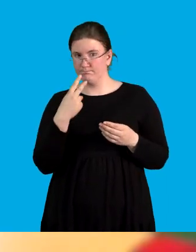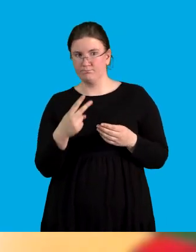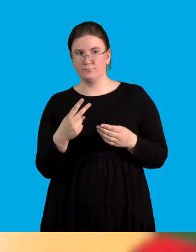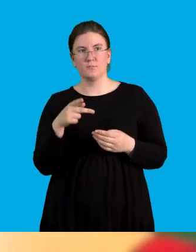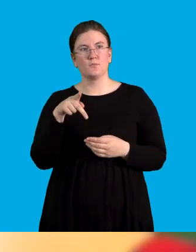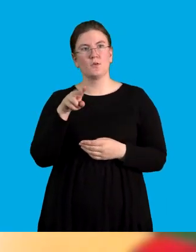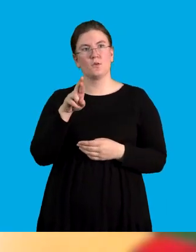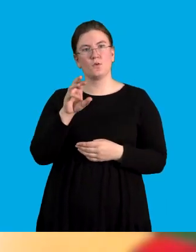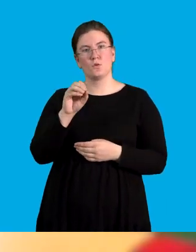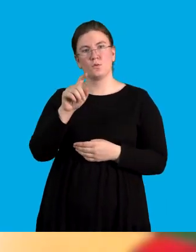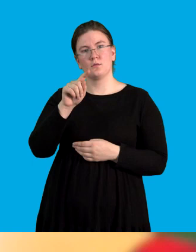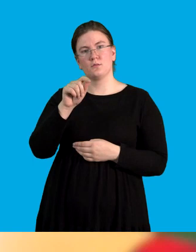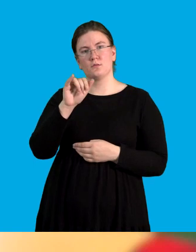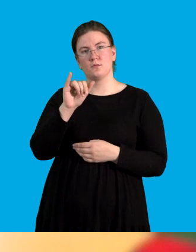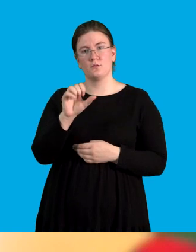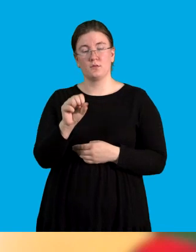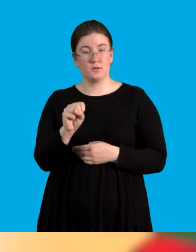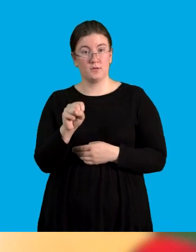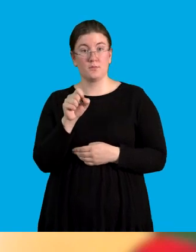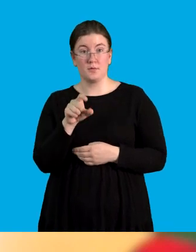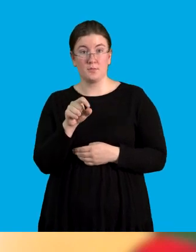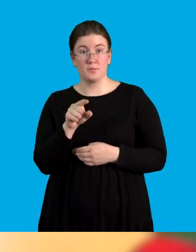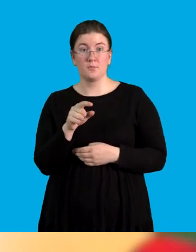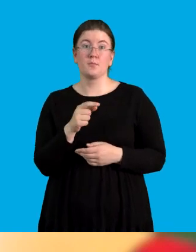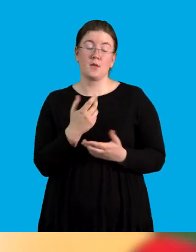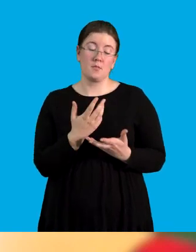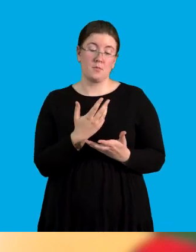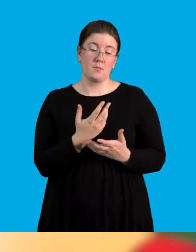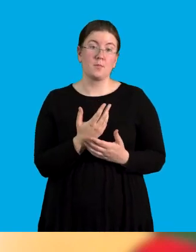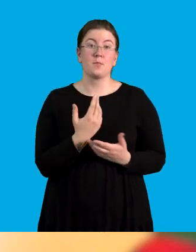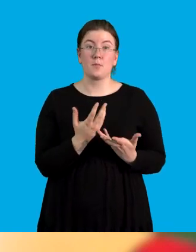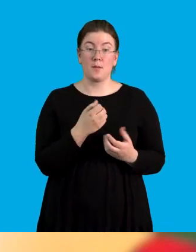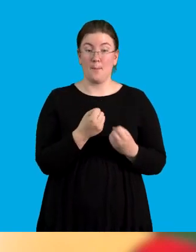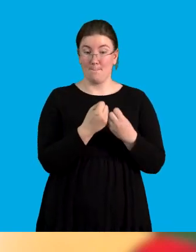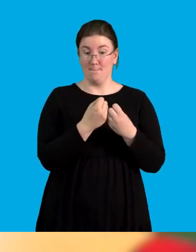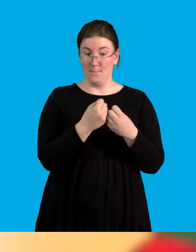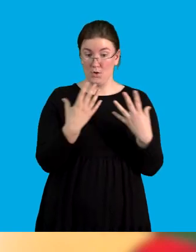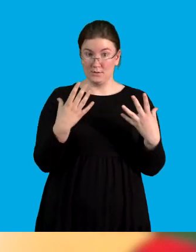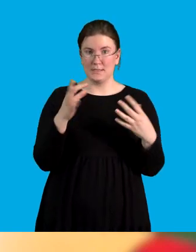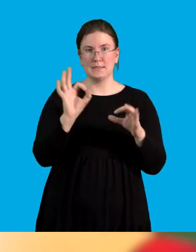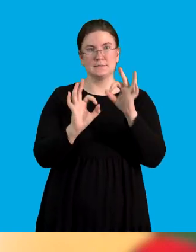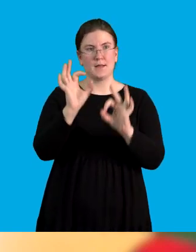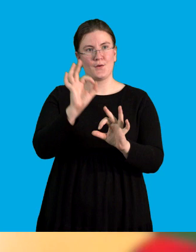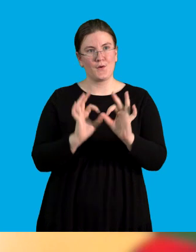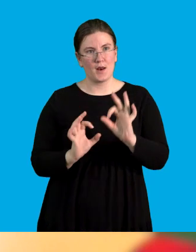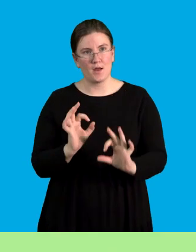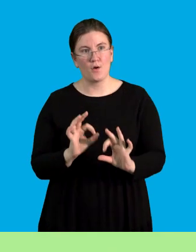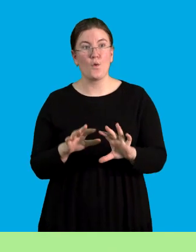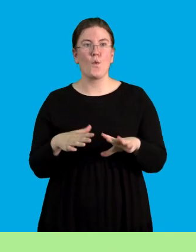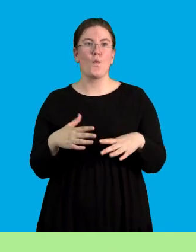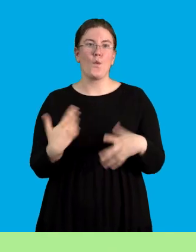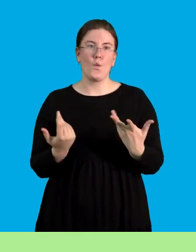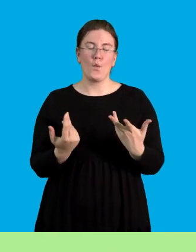protists. Protists can either be unicellular or multicellular, and if we look at